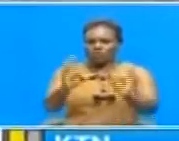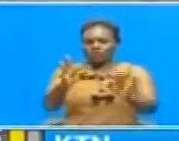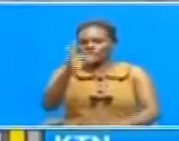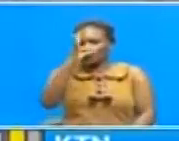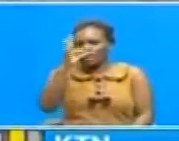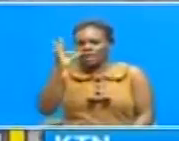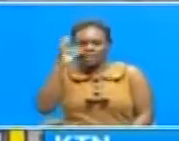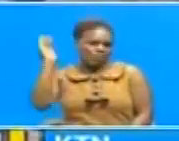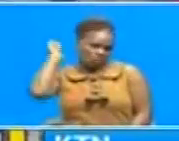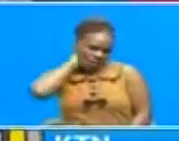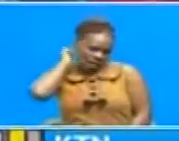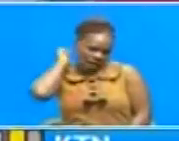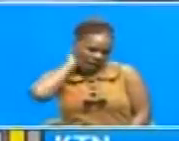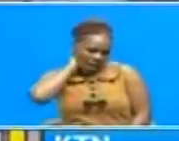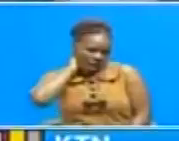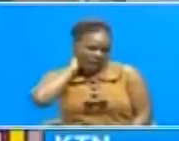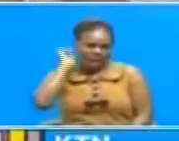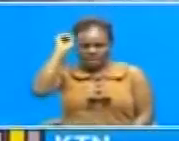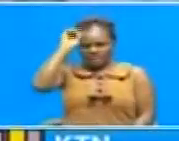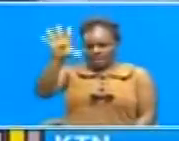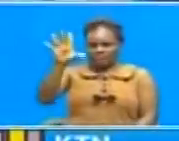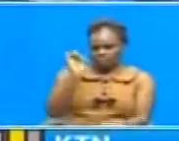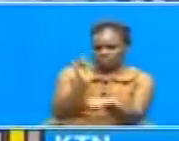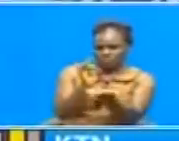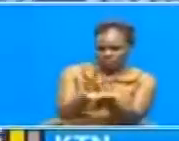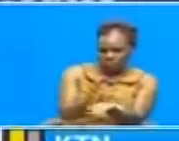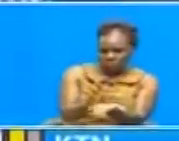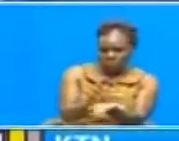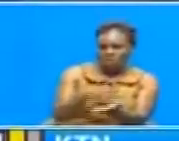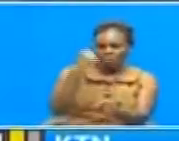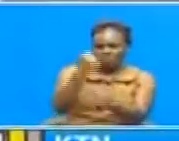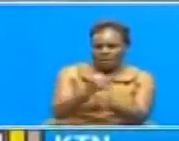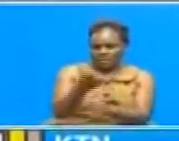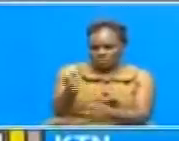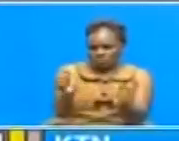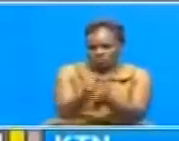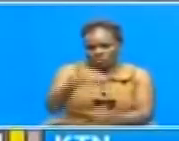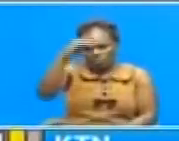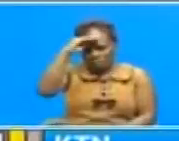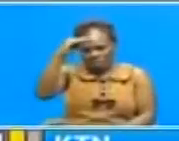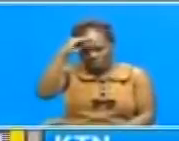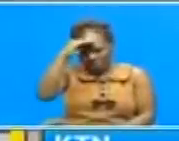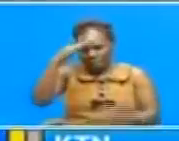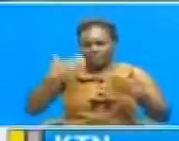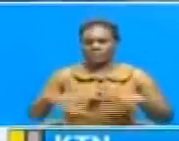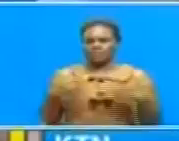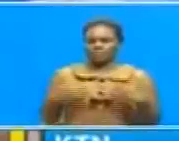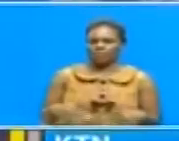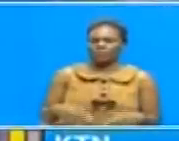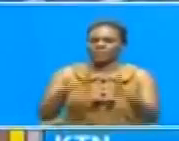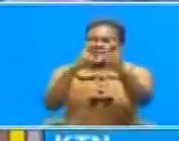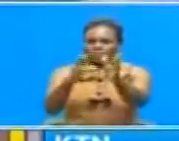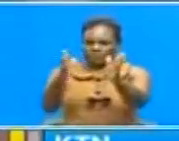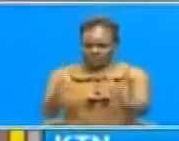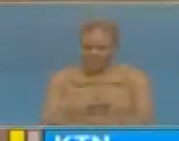Nyeri, Muranga and Kiambu have been fired for working in cahoots with illicit brewers. Rita Tinina,